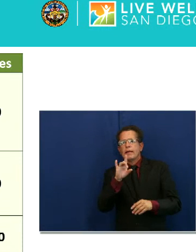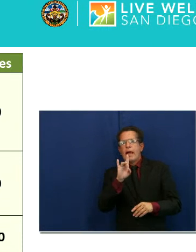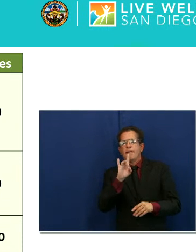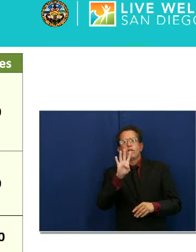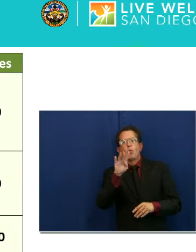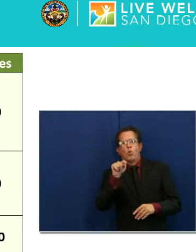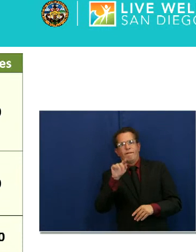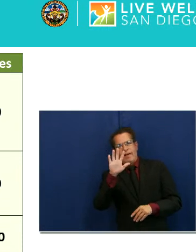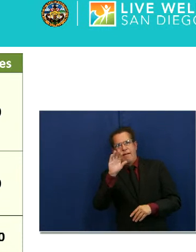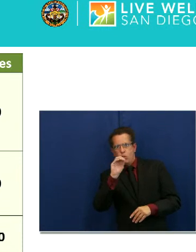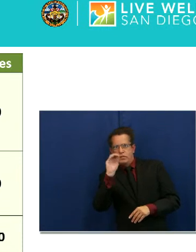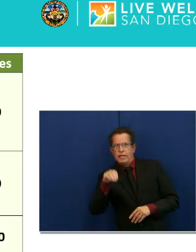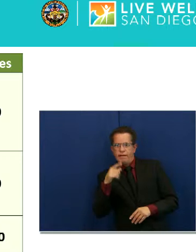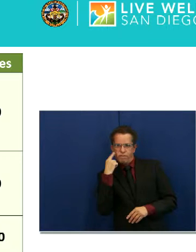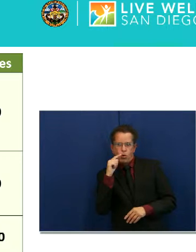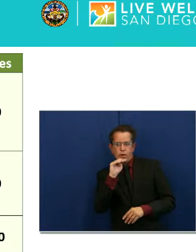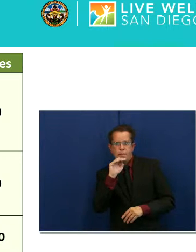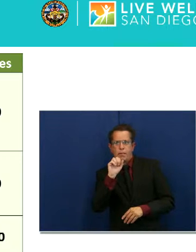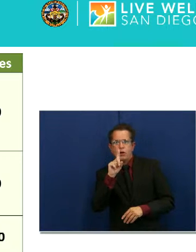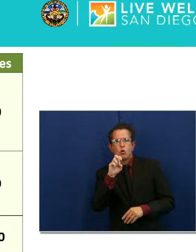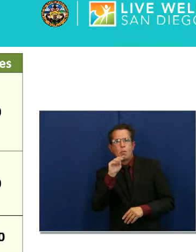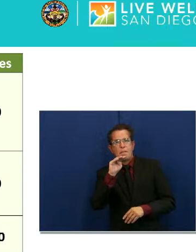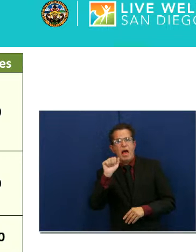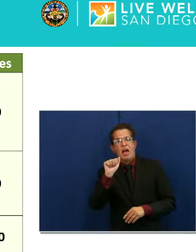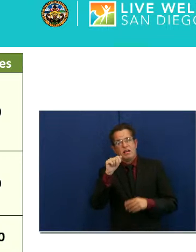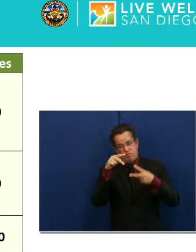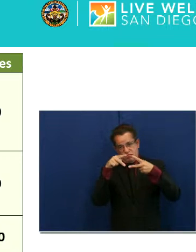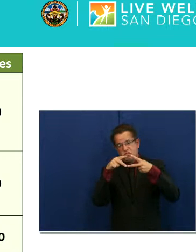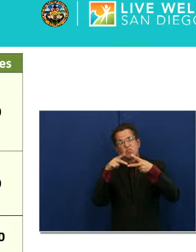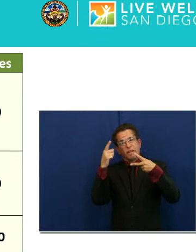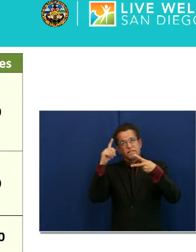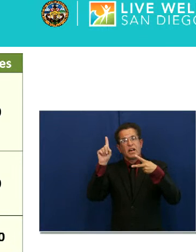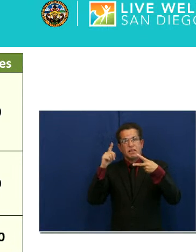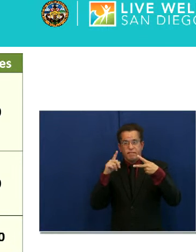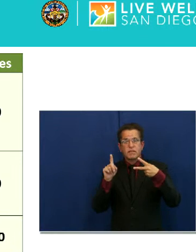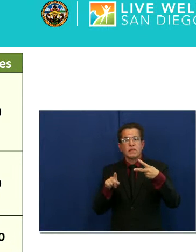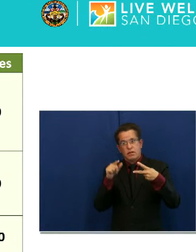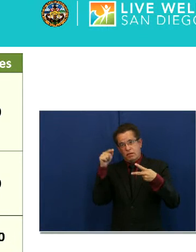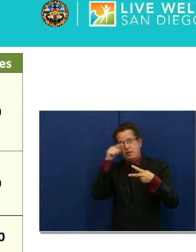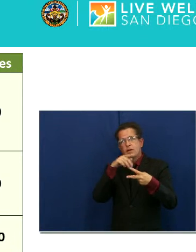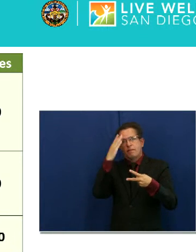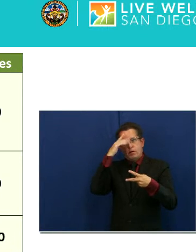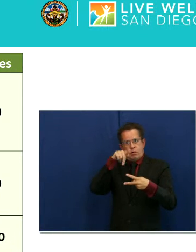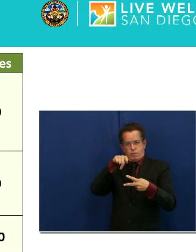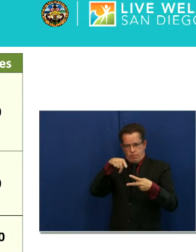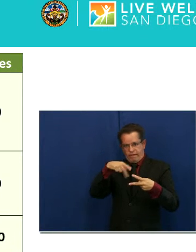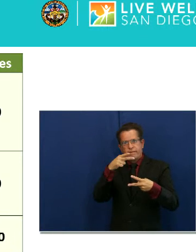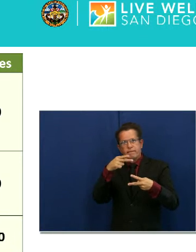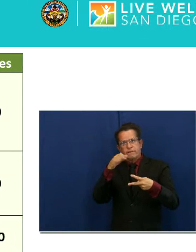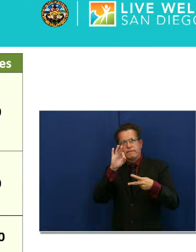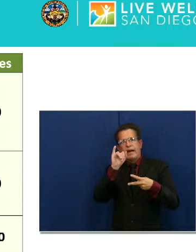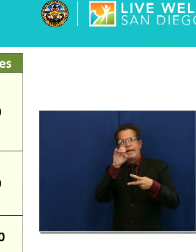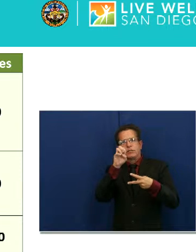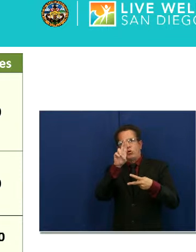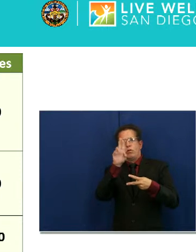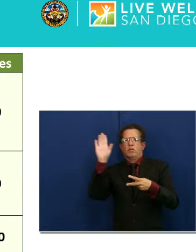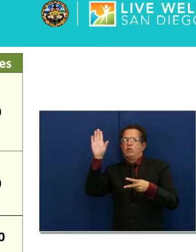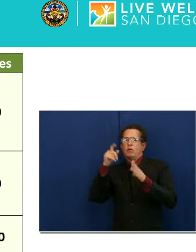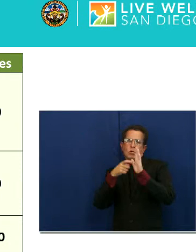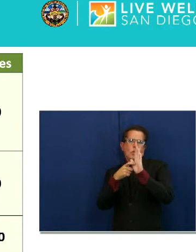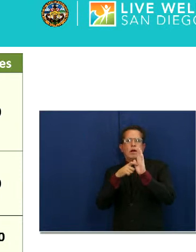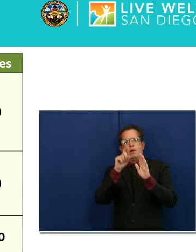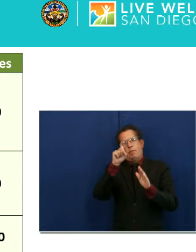The storage capacity, people may be aware that Pfizer requires an ultra-low